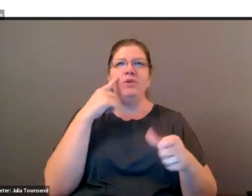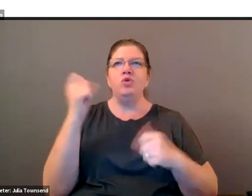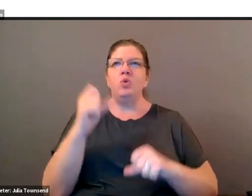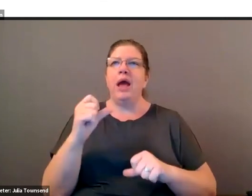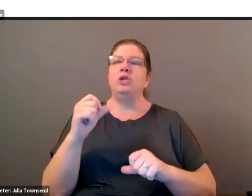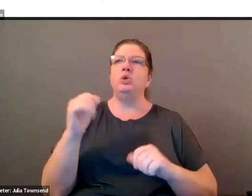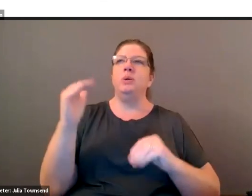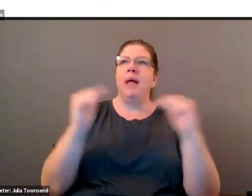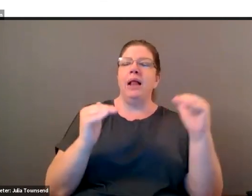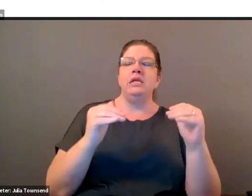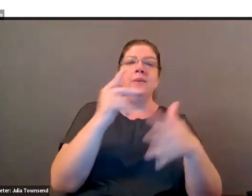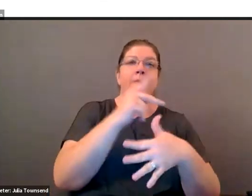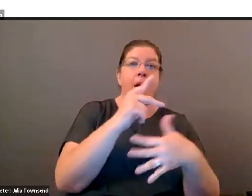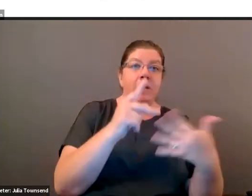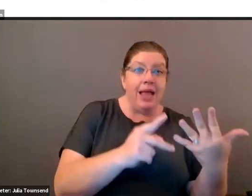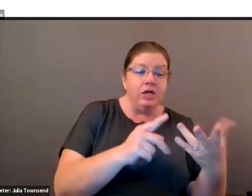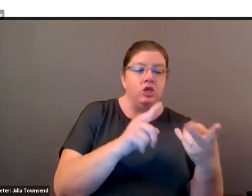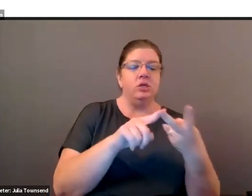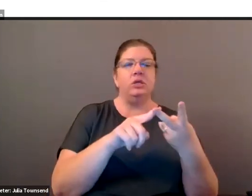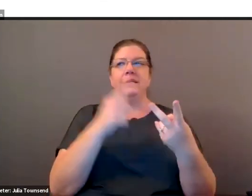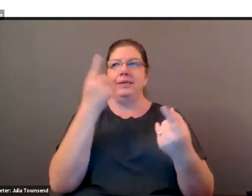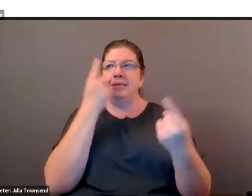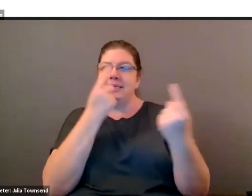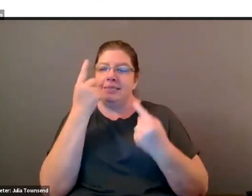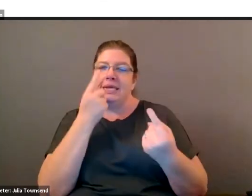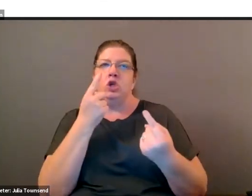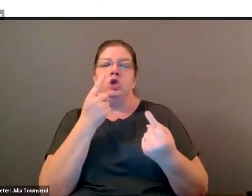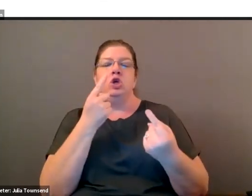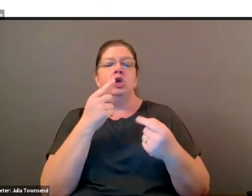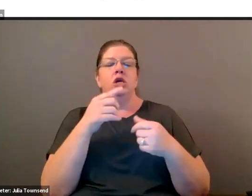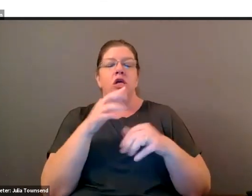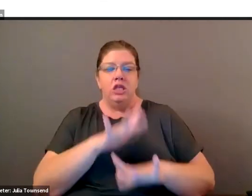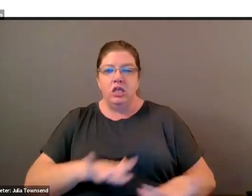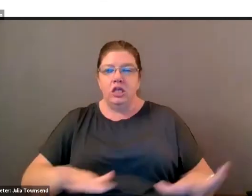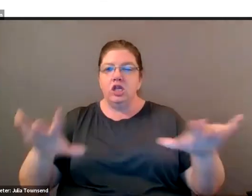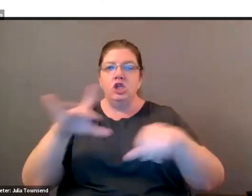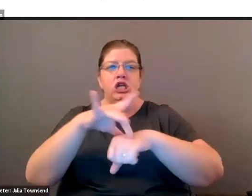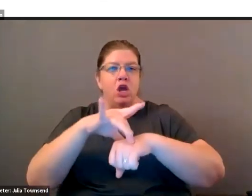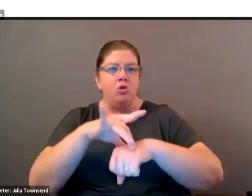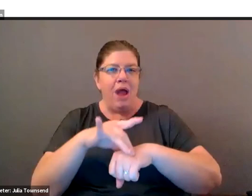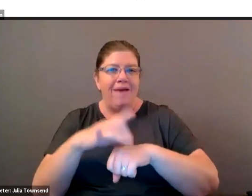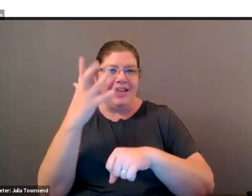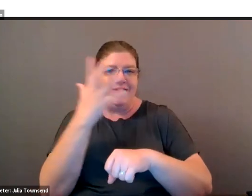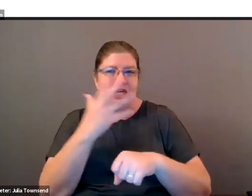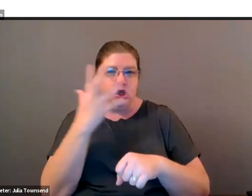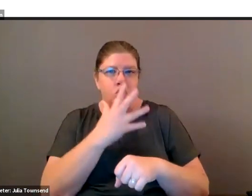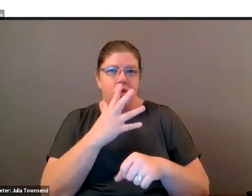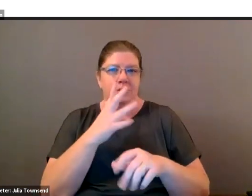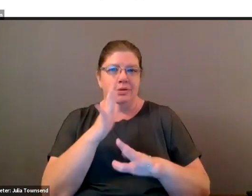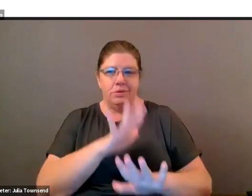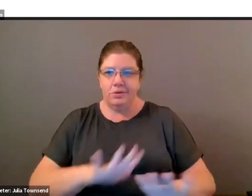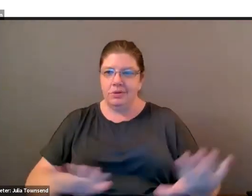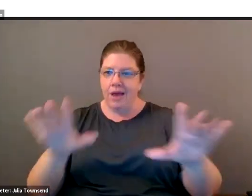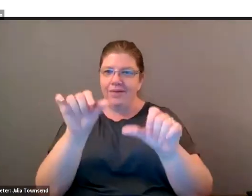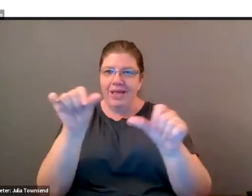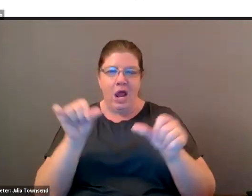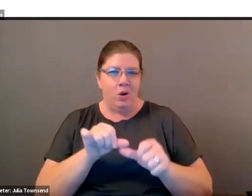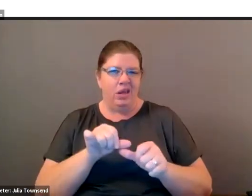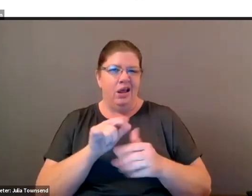you're trying to consider the geographic features of the district and all of those sorts of